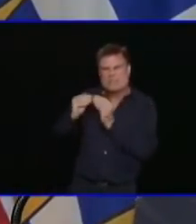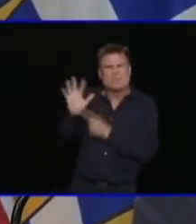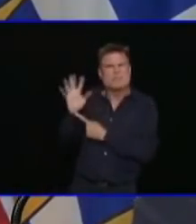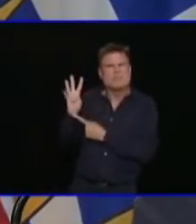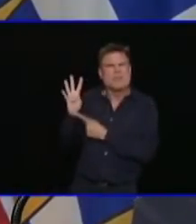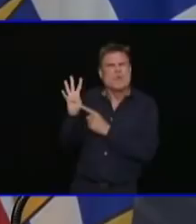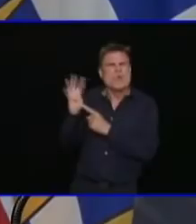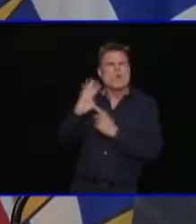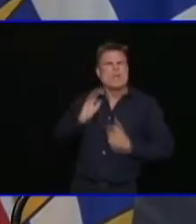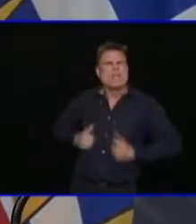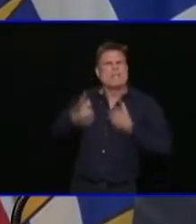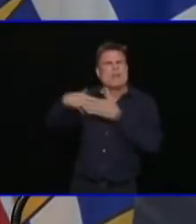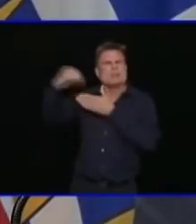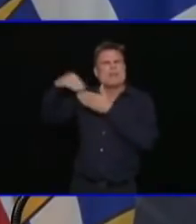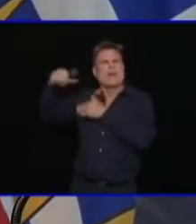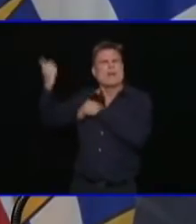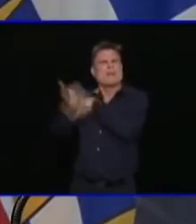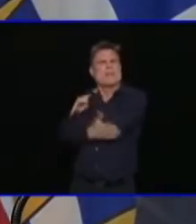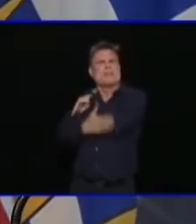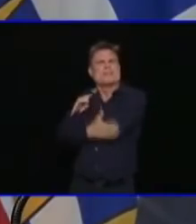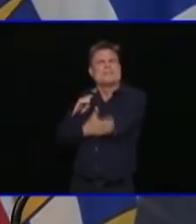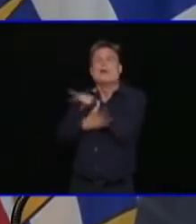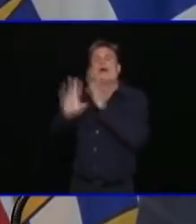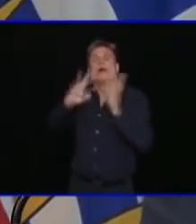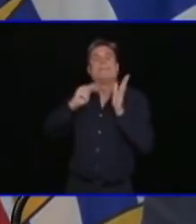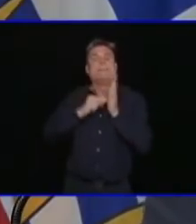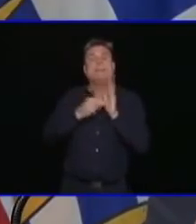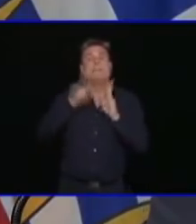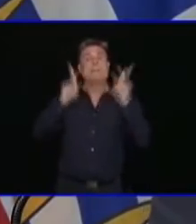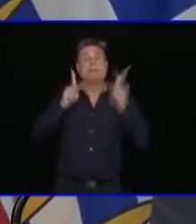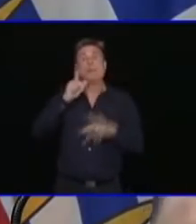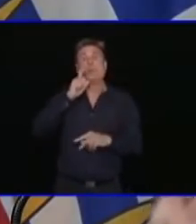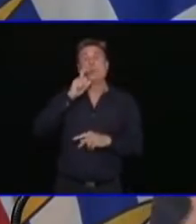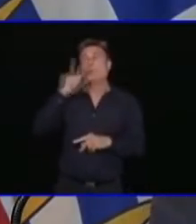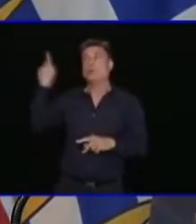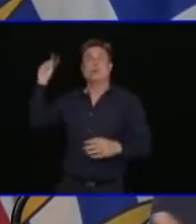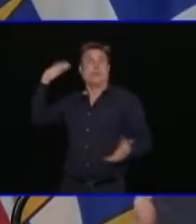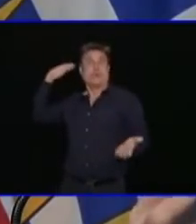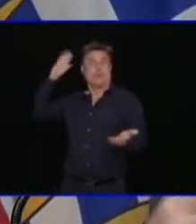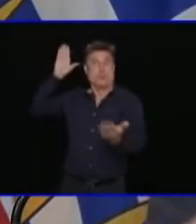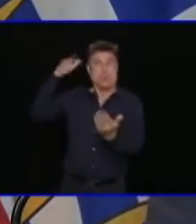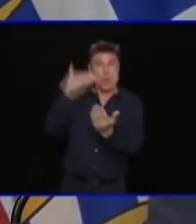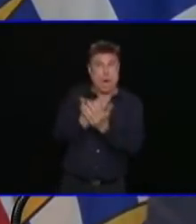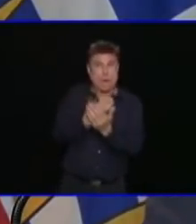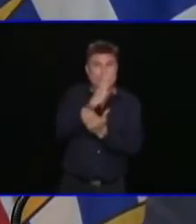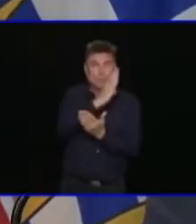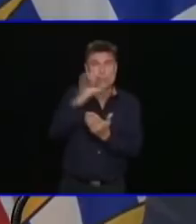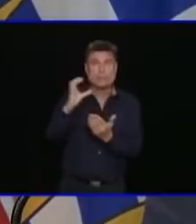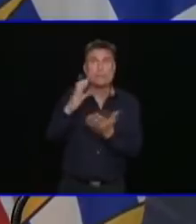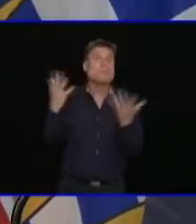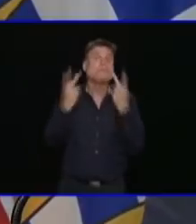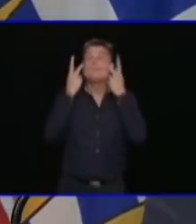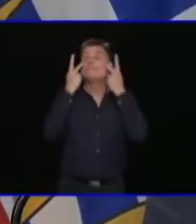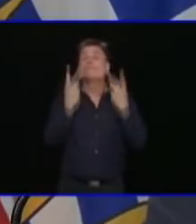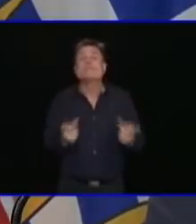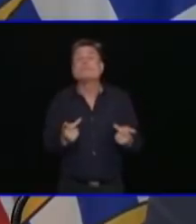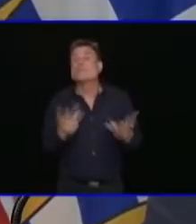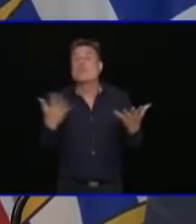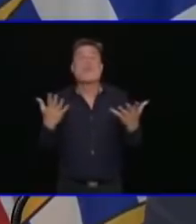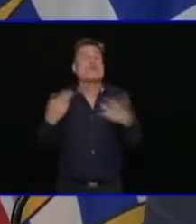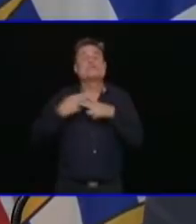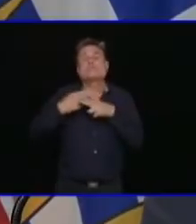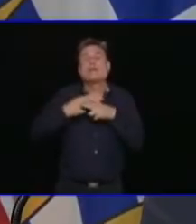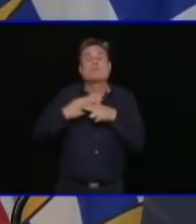been positive while they were here visiting, or people like temporary foreign workers who are here for a